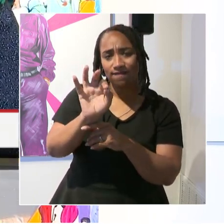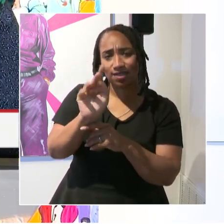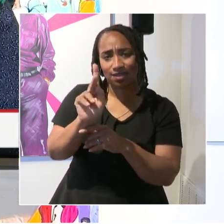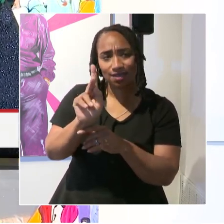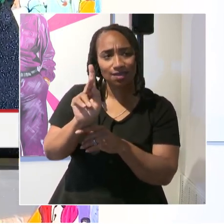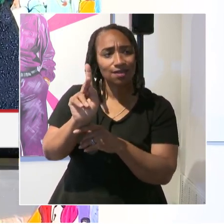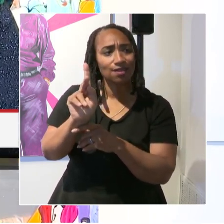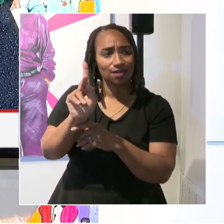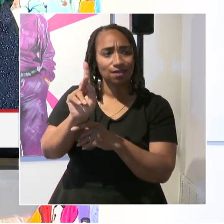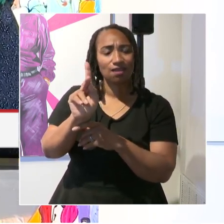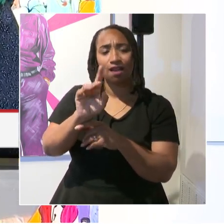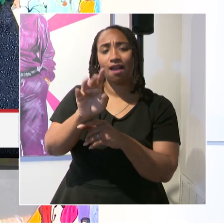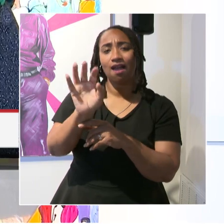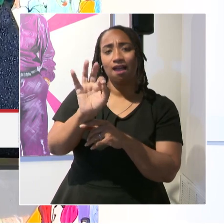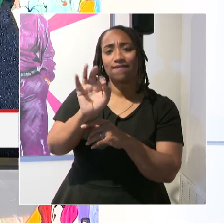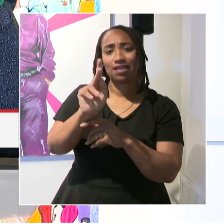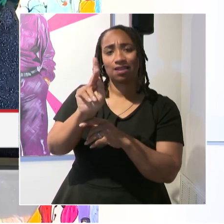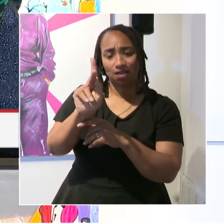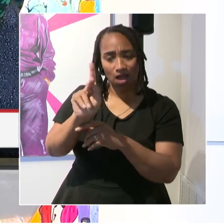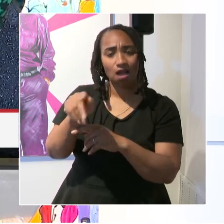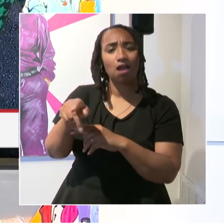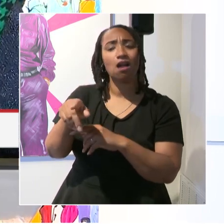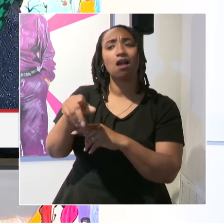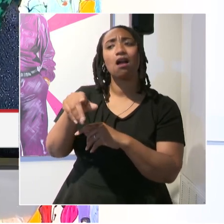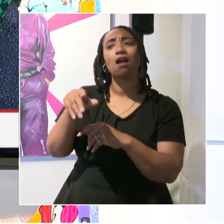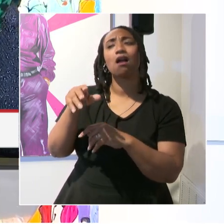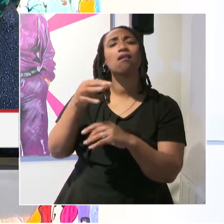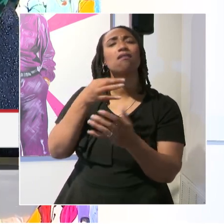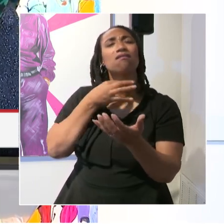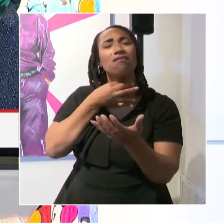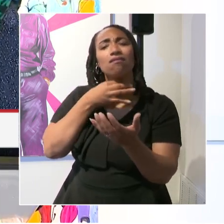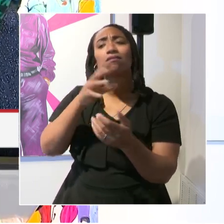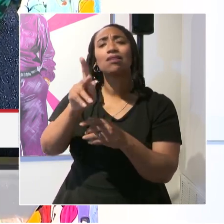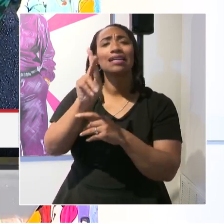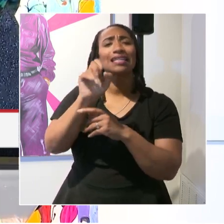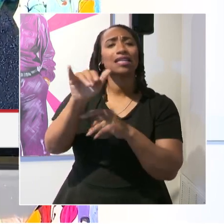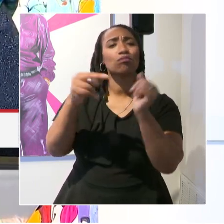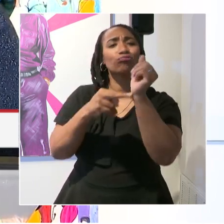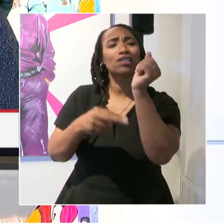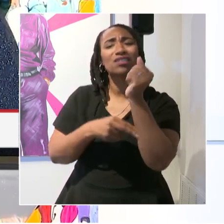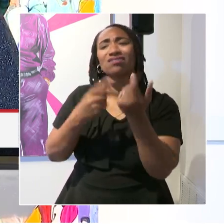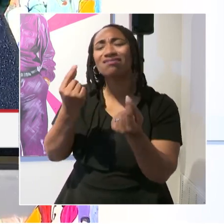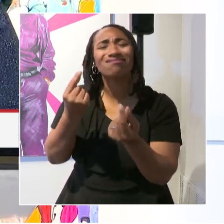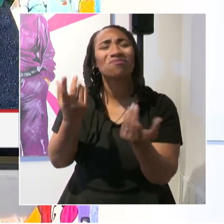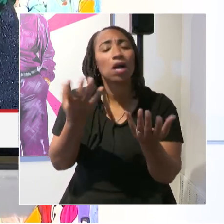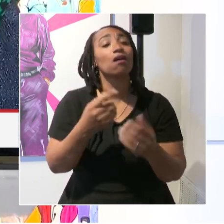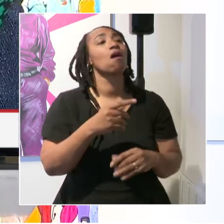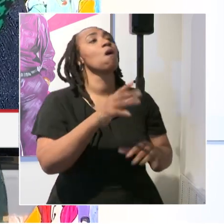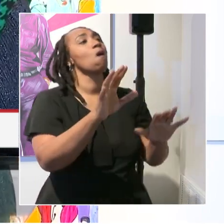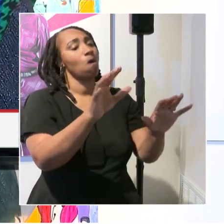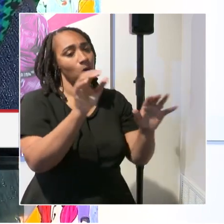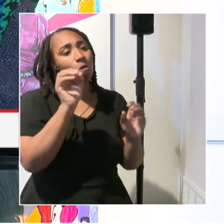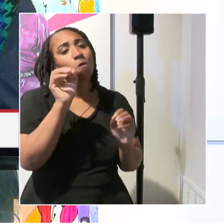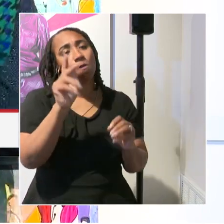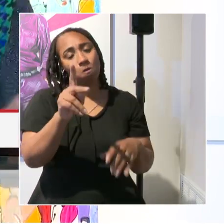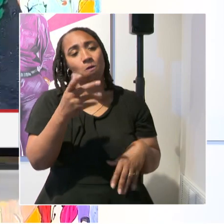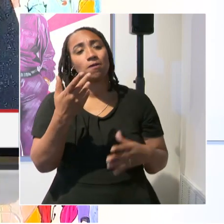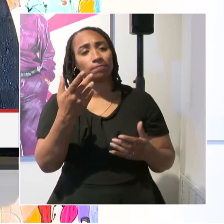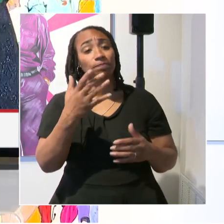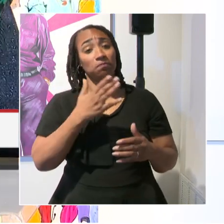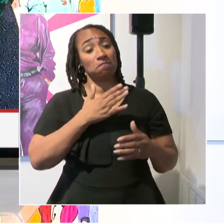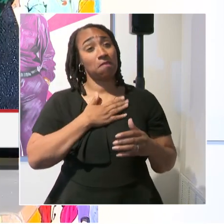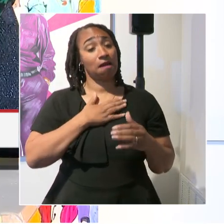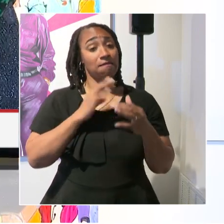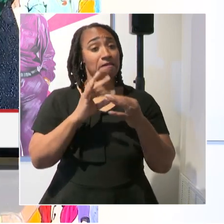group? I think it was reported in the paper, and I think my comments, I